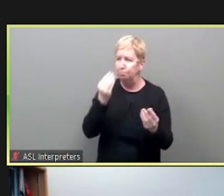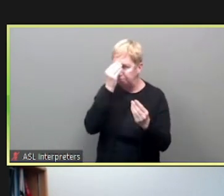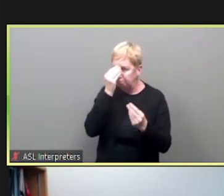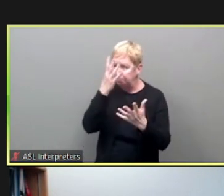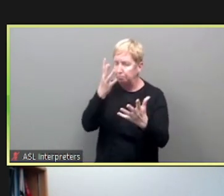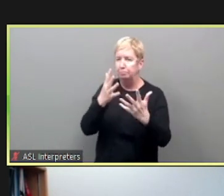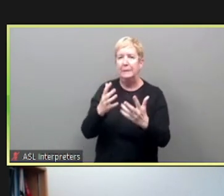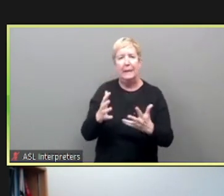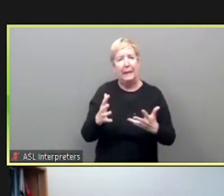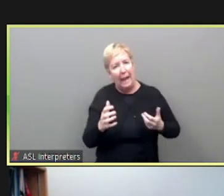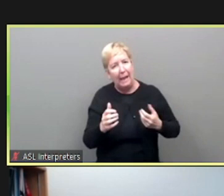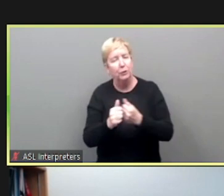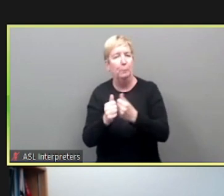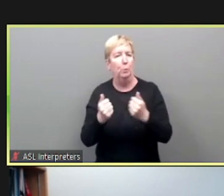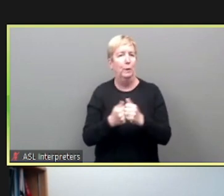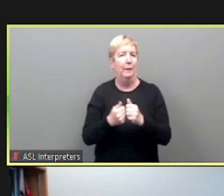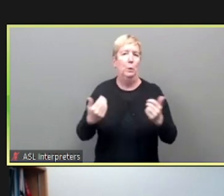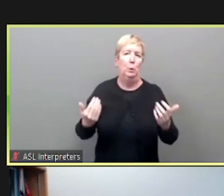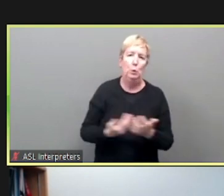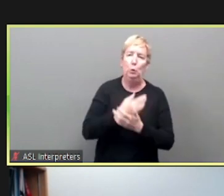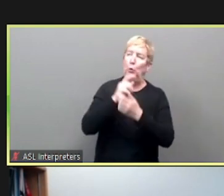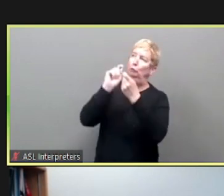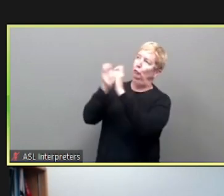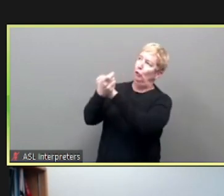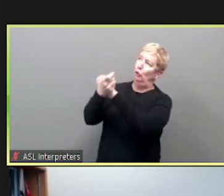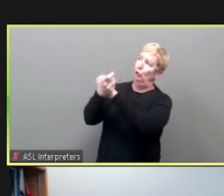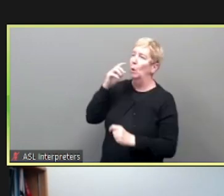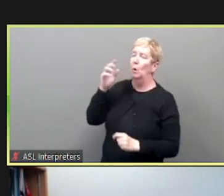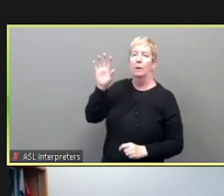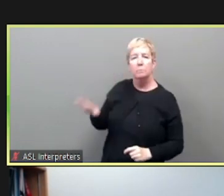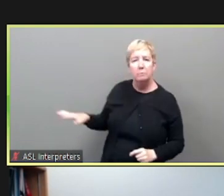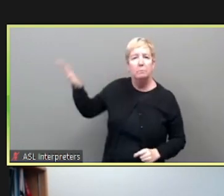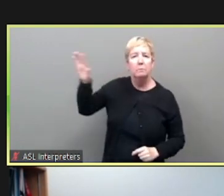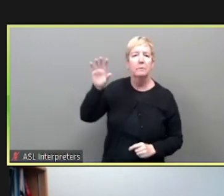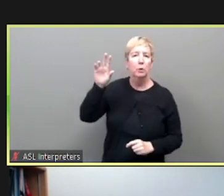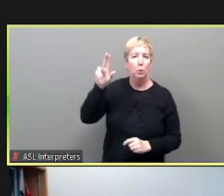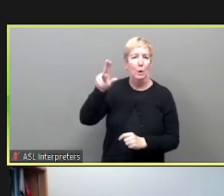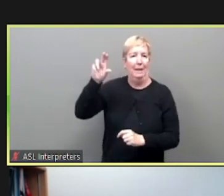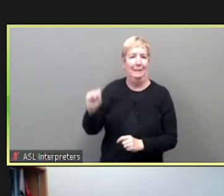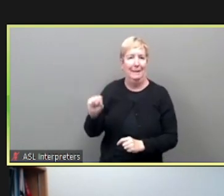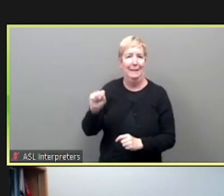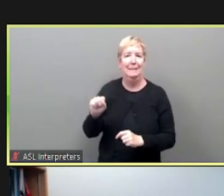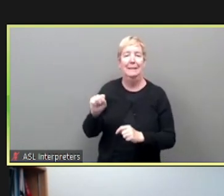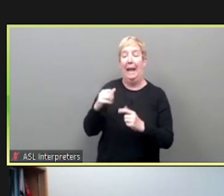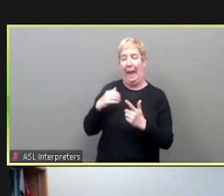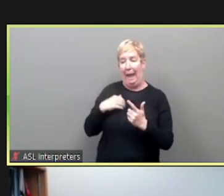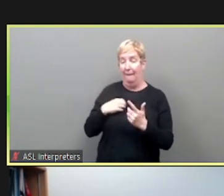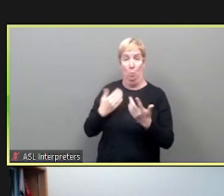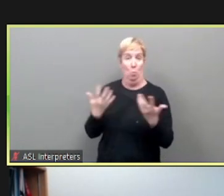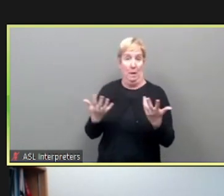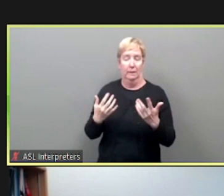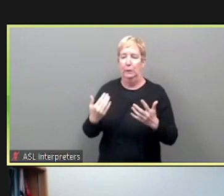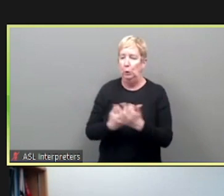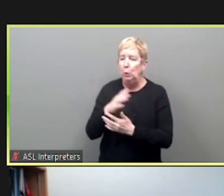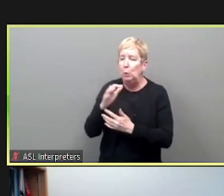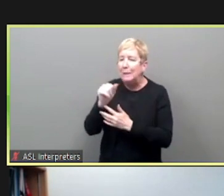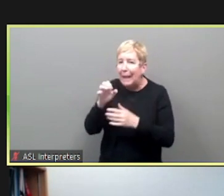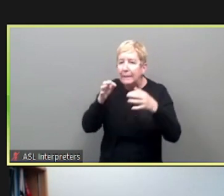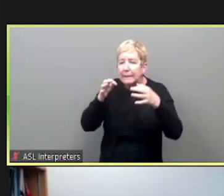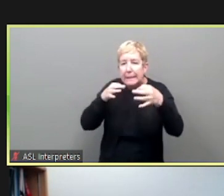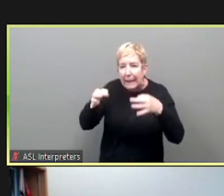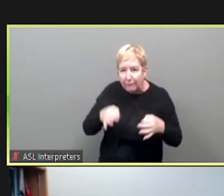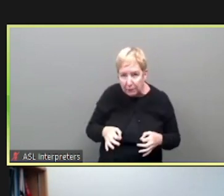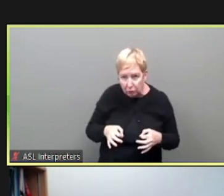this recent change to the national case definition for COVID-19. It was a slight change,